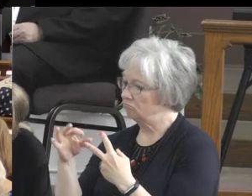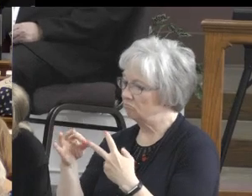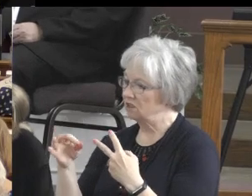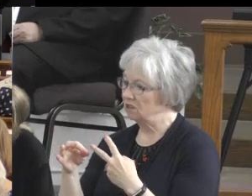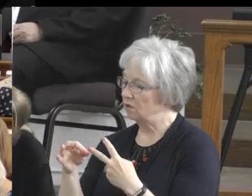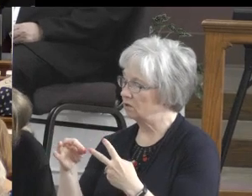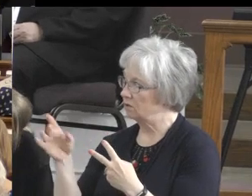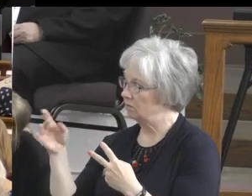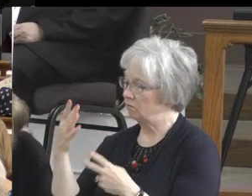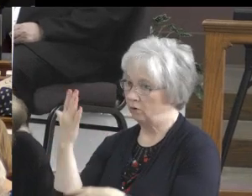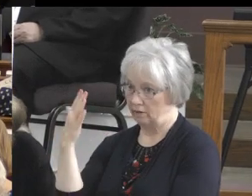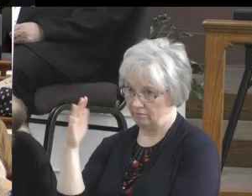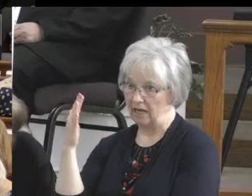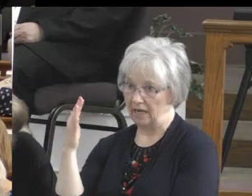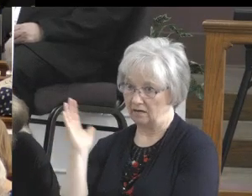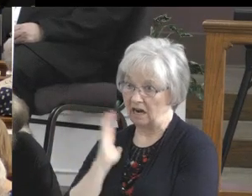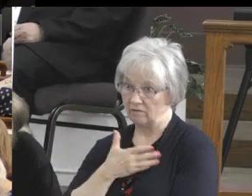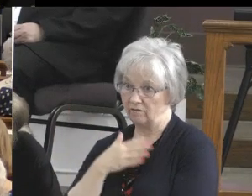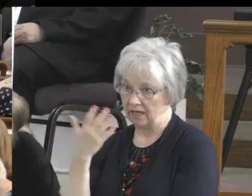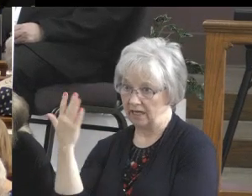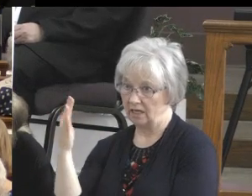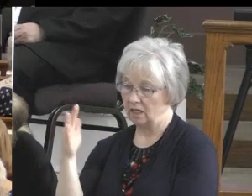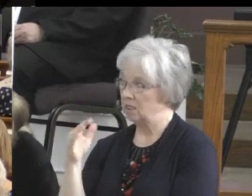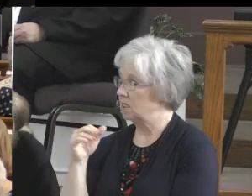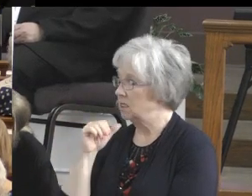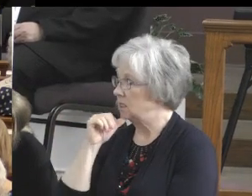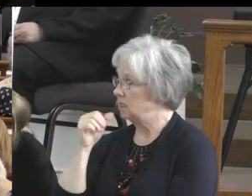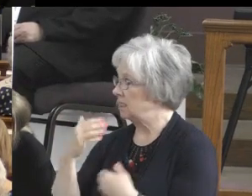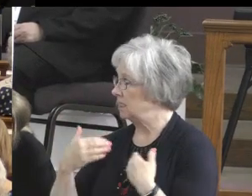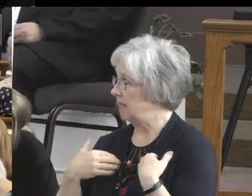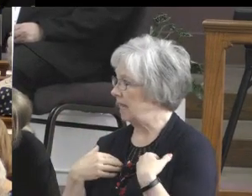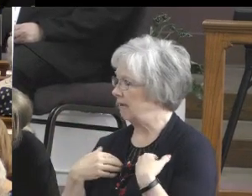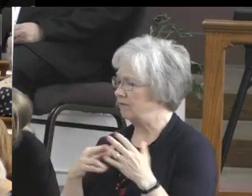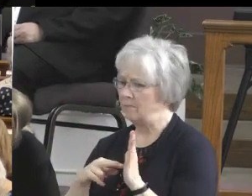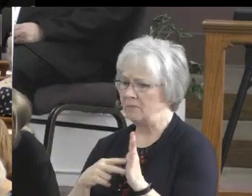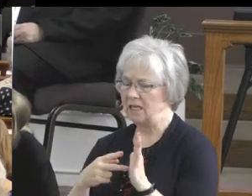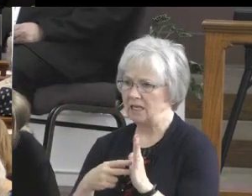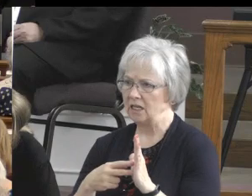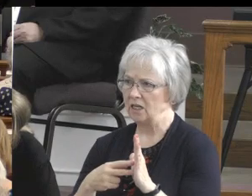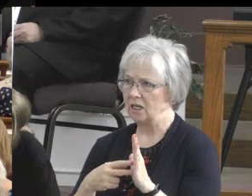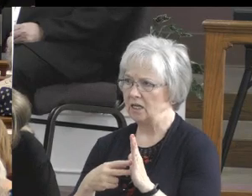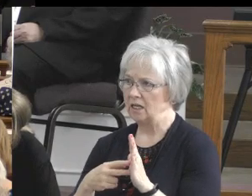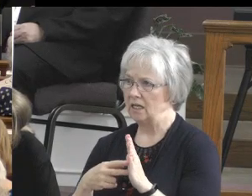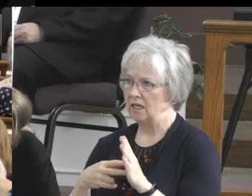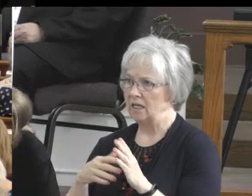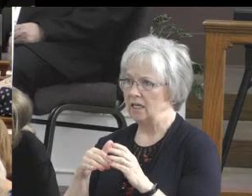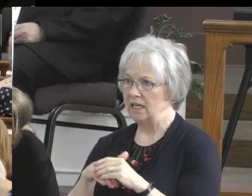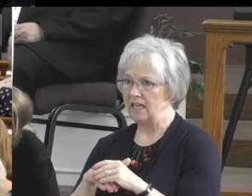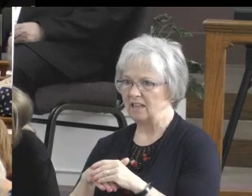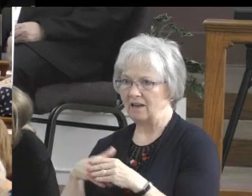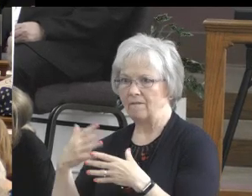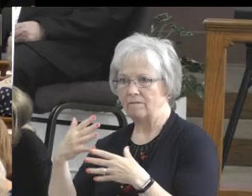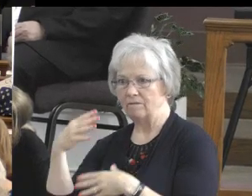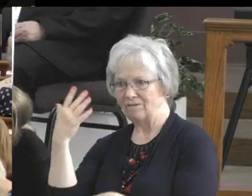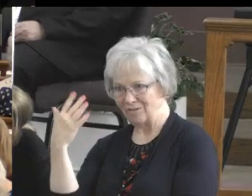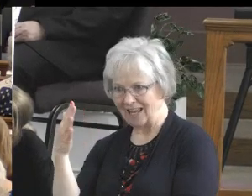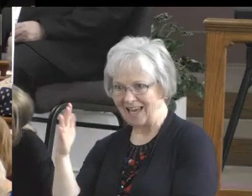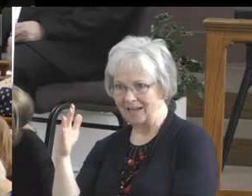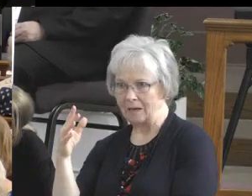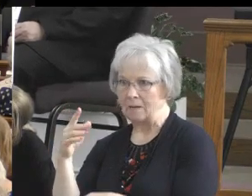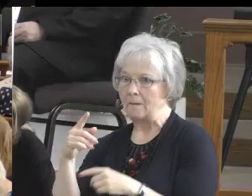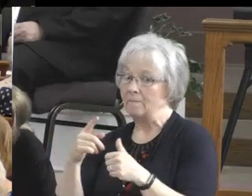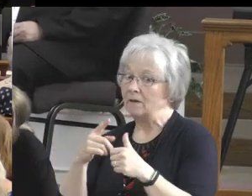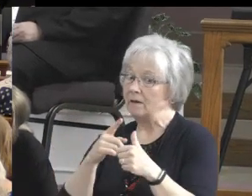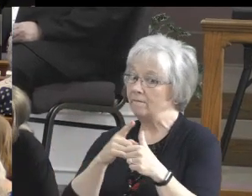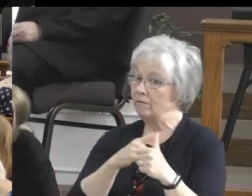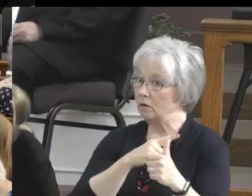flag didn't have symbolic meaning in the flag because they already had symbolic meaning. The red, white, and blue was part